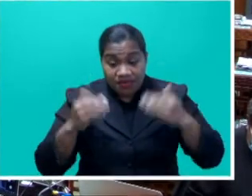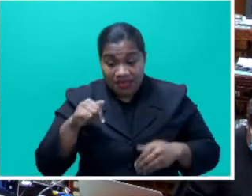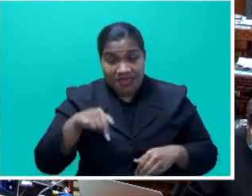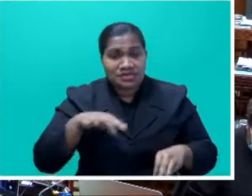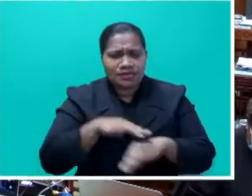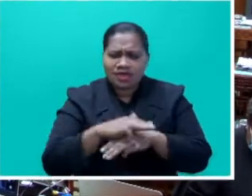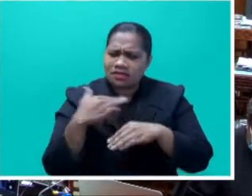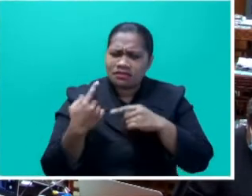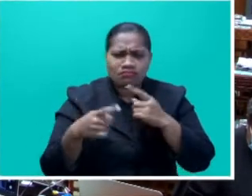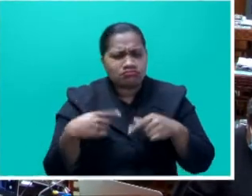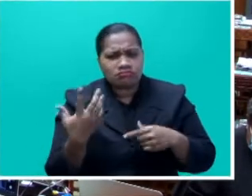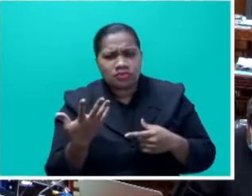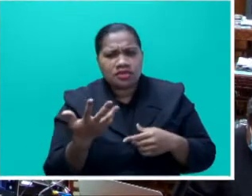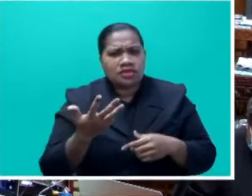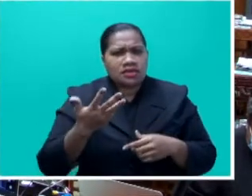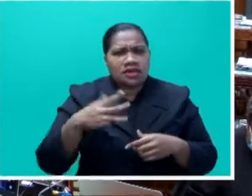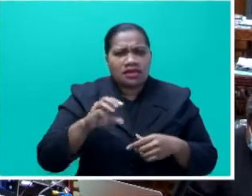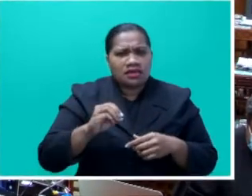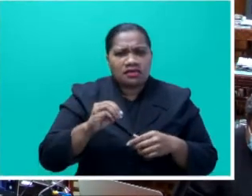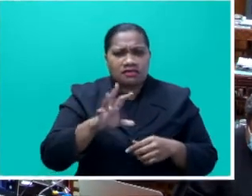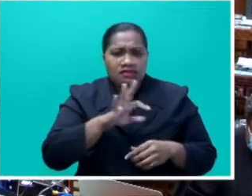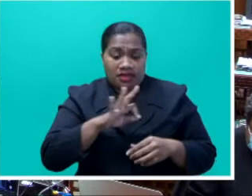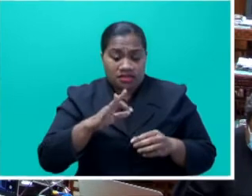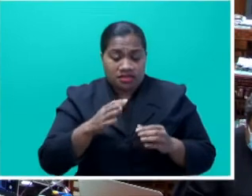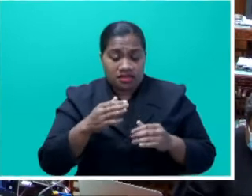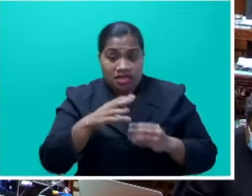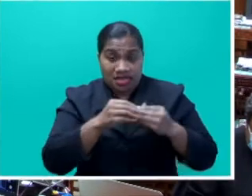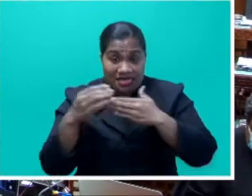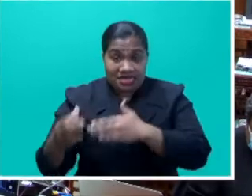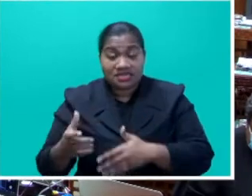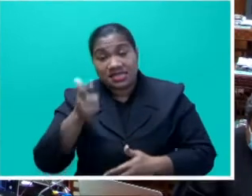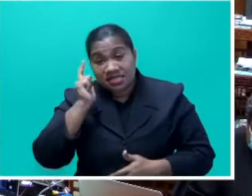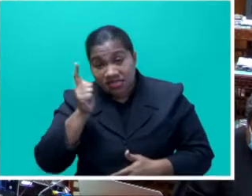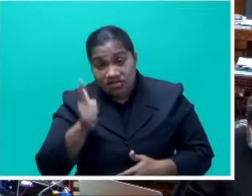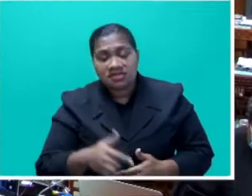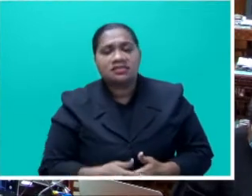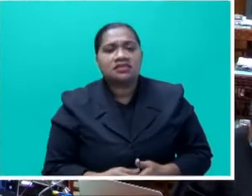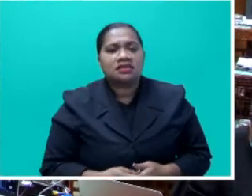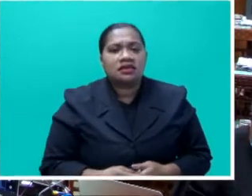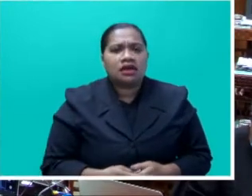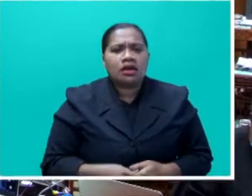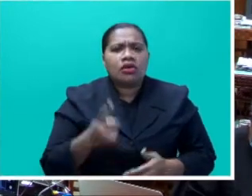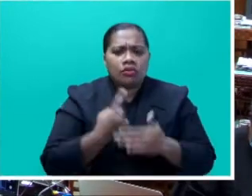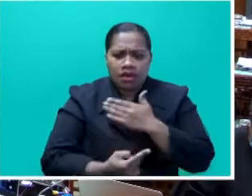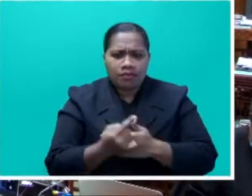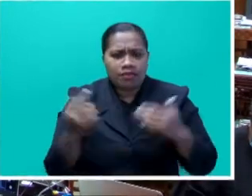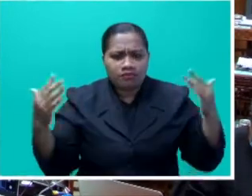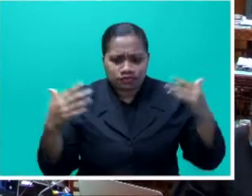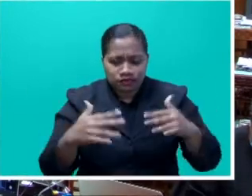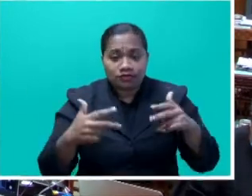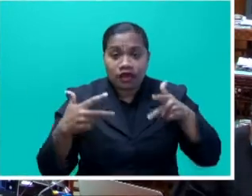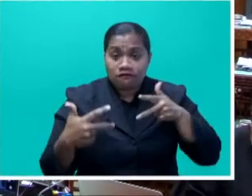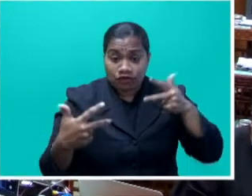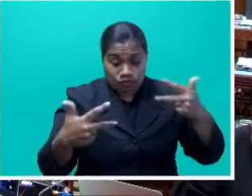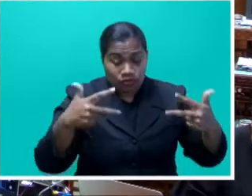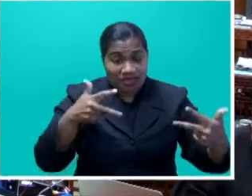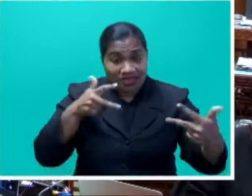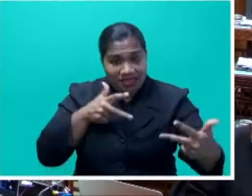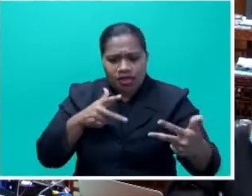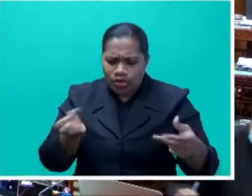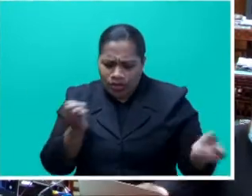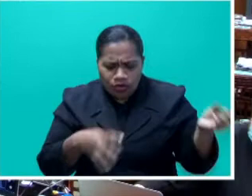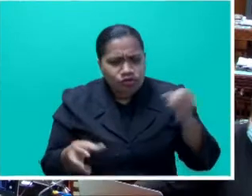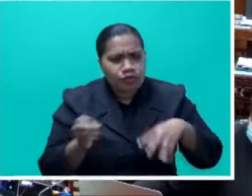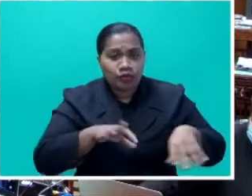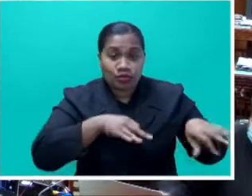90 faith leaders, teachers, and education professionals from across the country came together virtually to contribute to this plan. There